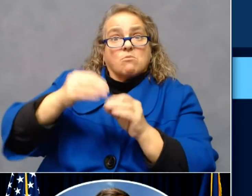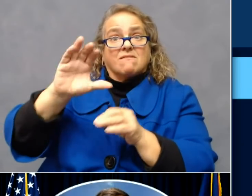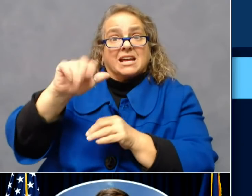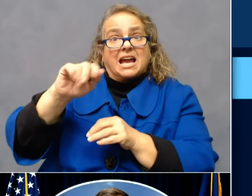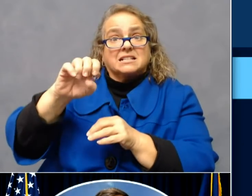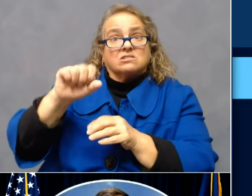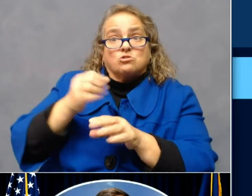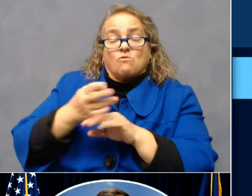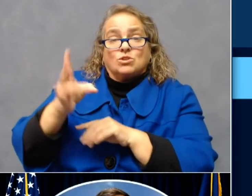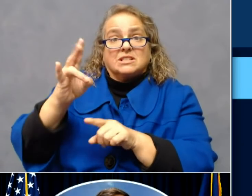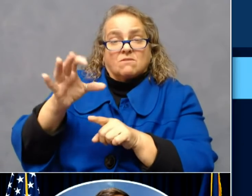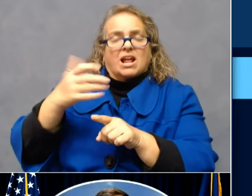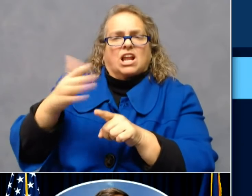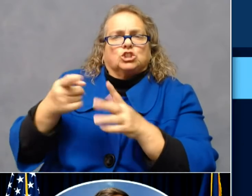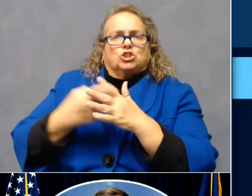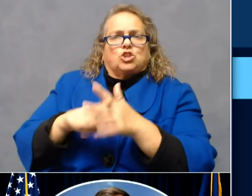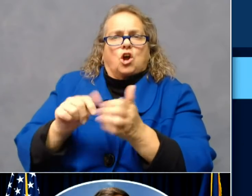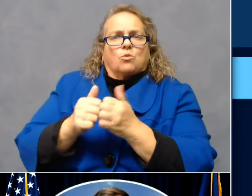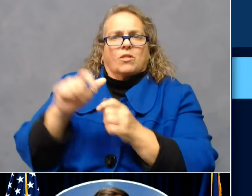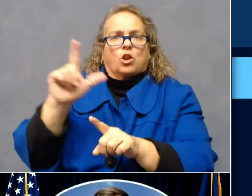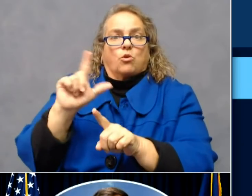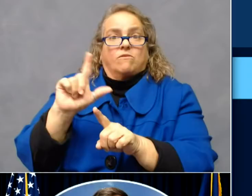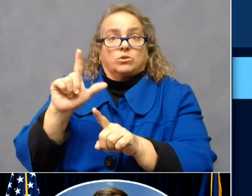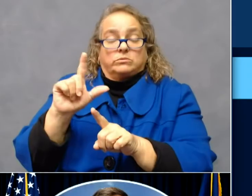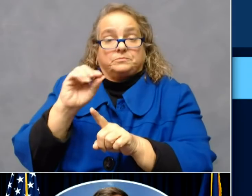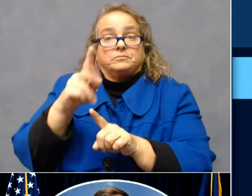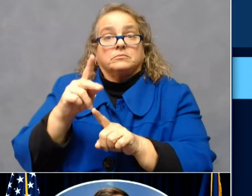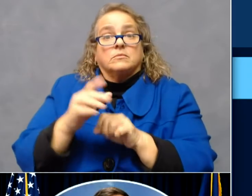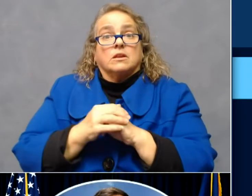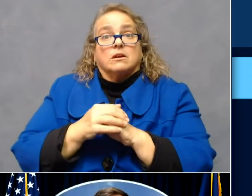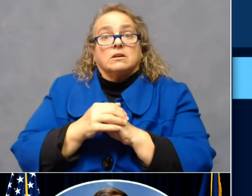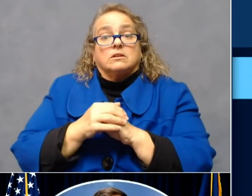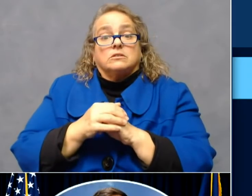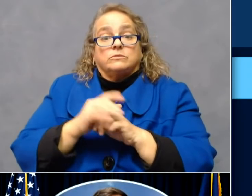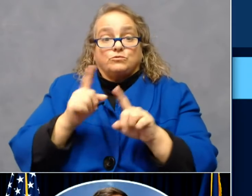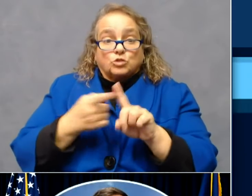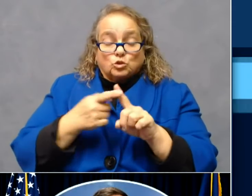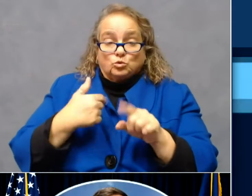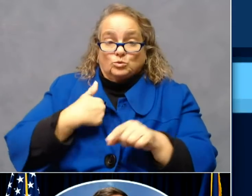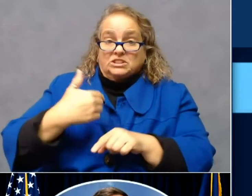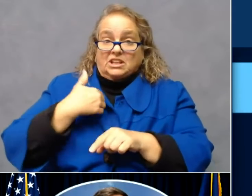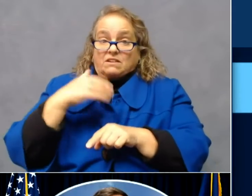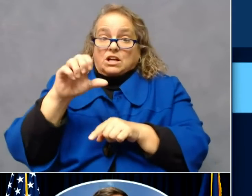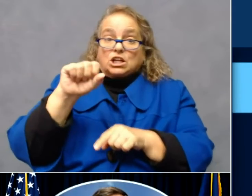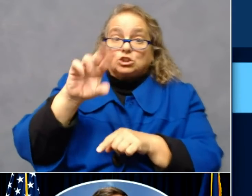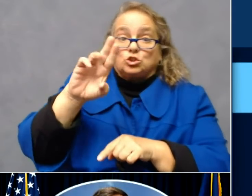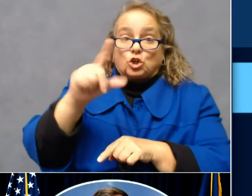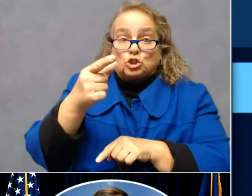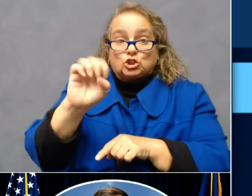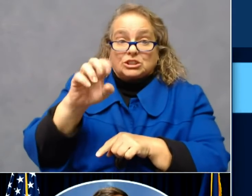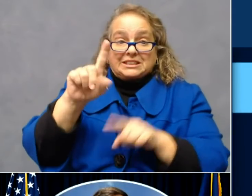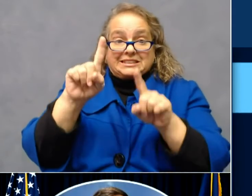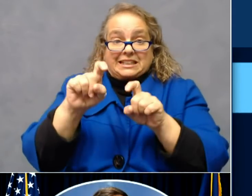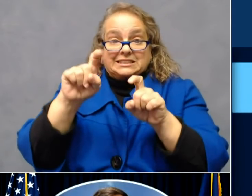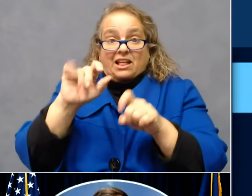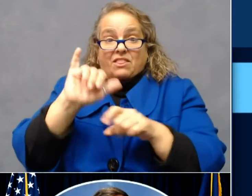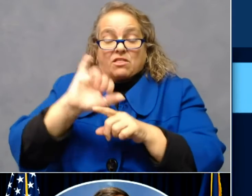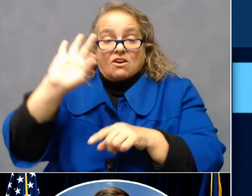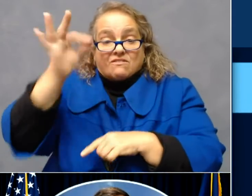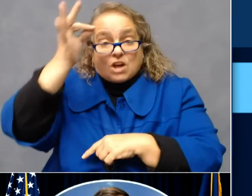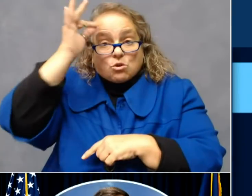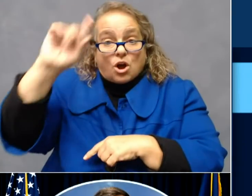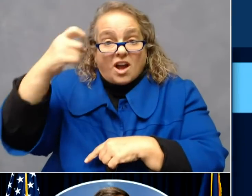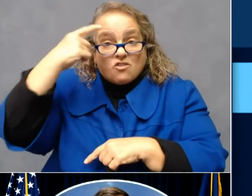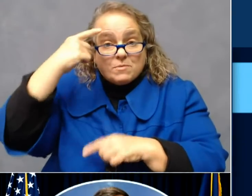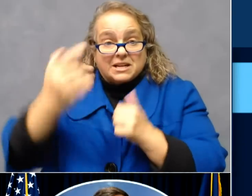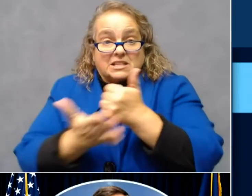there. First, we have the surge testing that the federal government has been helping us with. That's what we